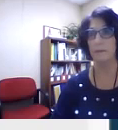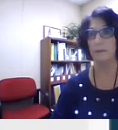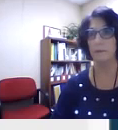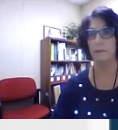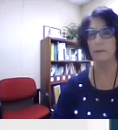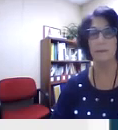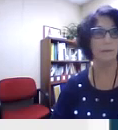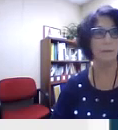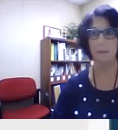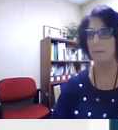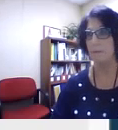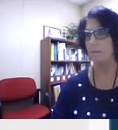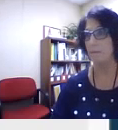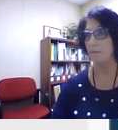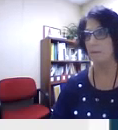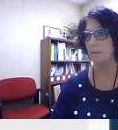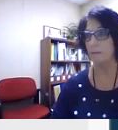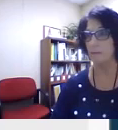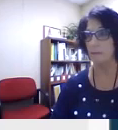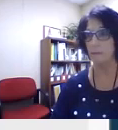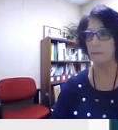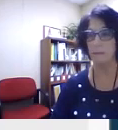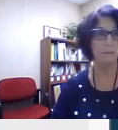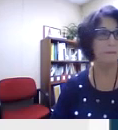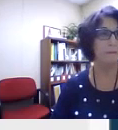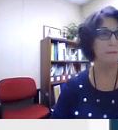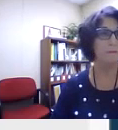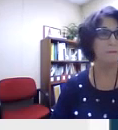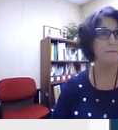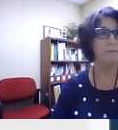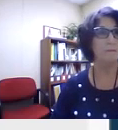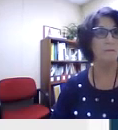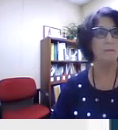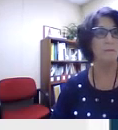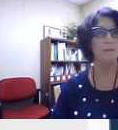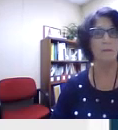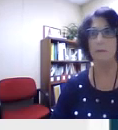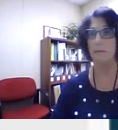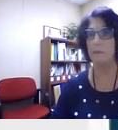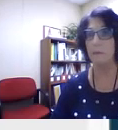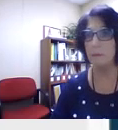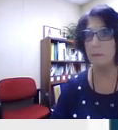I used to read all the time to look at the cars. Cuvo, I used to read Cuvo all the time